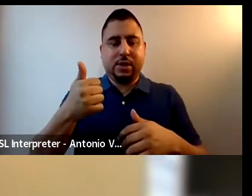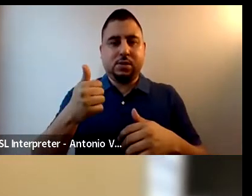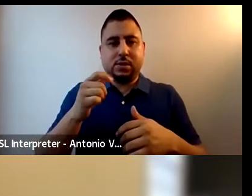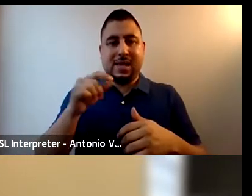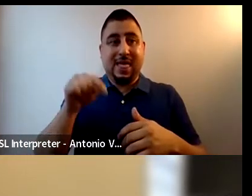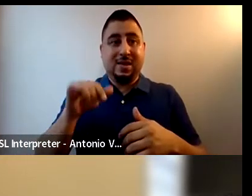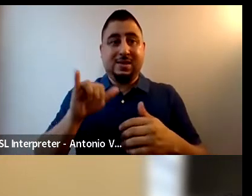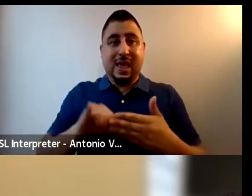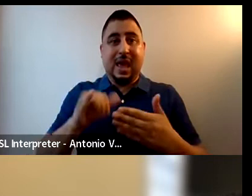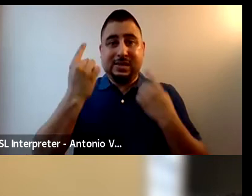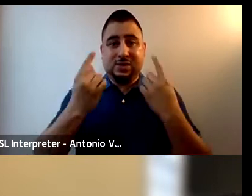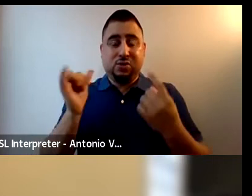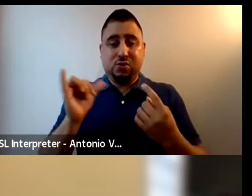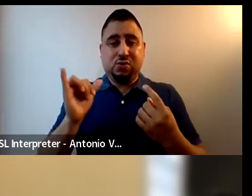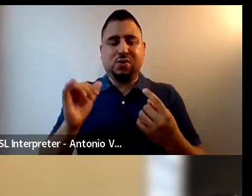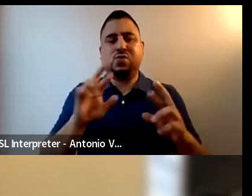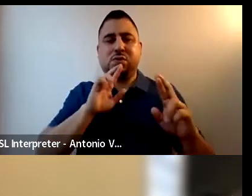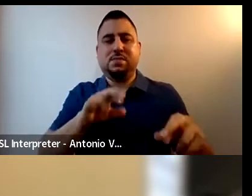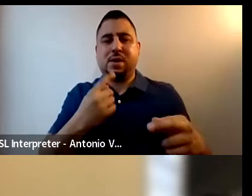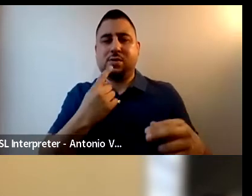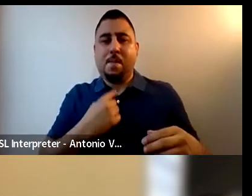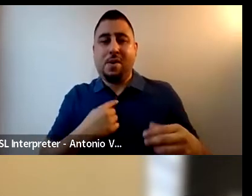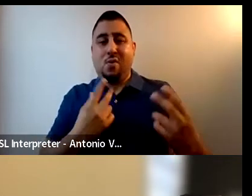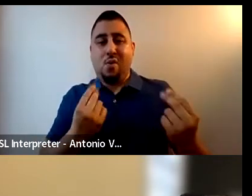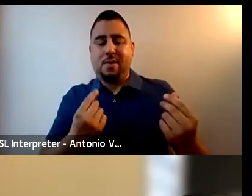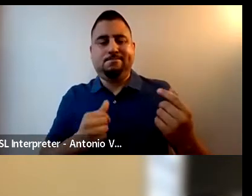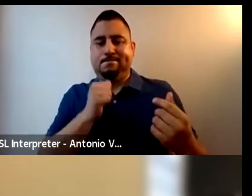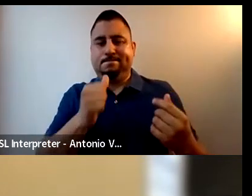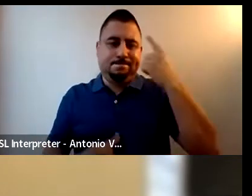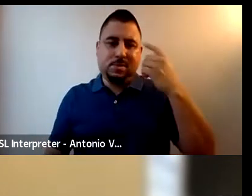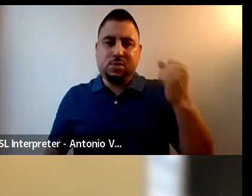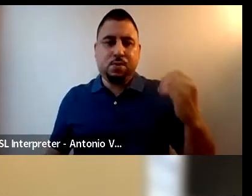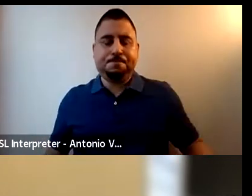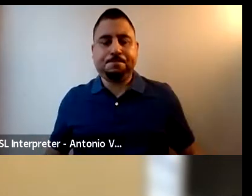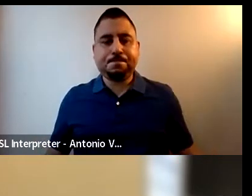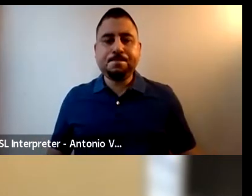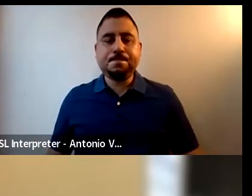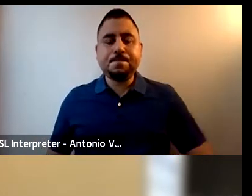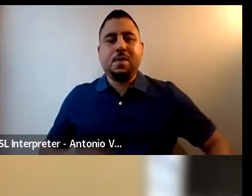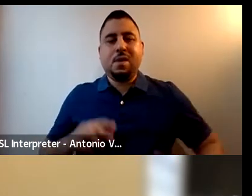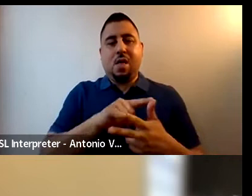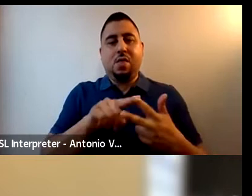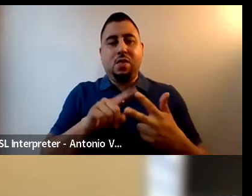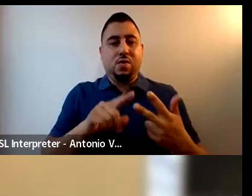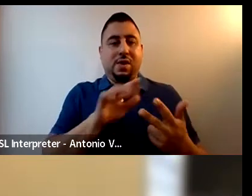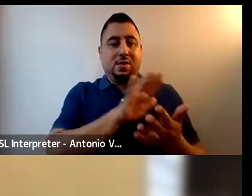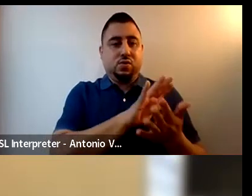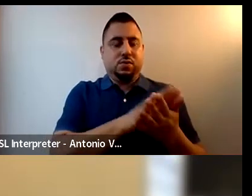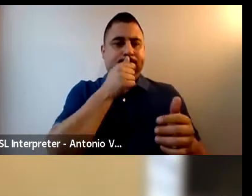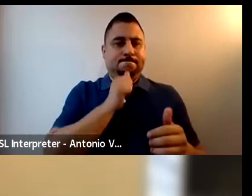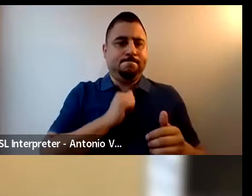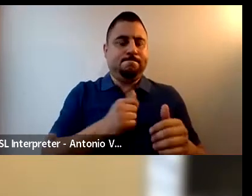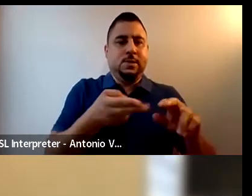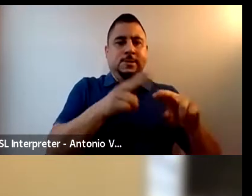this considered? The response I received was, I don't think so. All three of these schools would suffer an